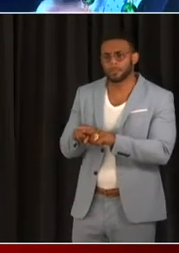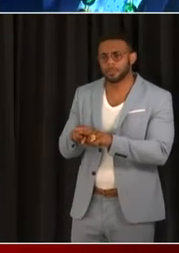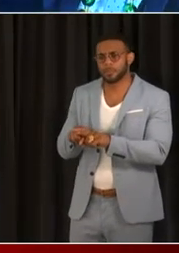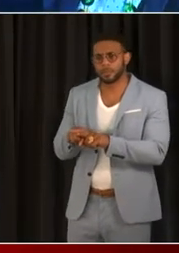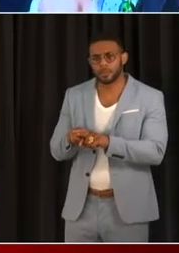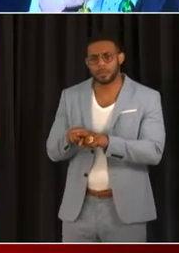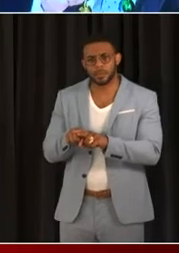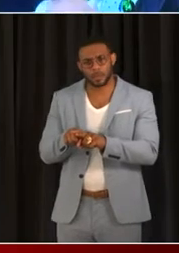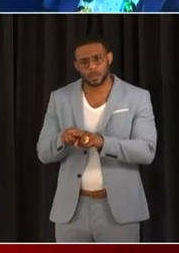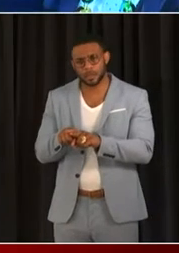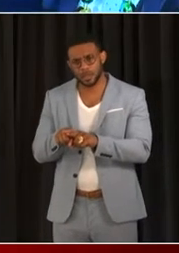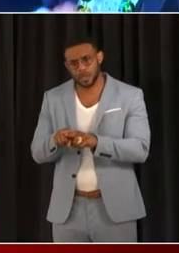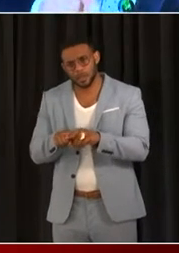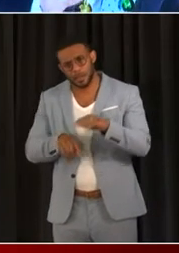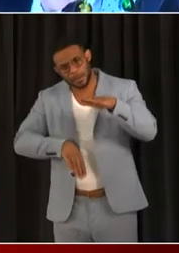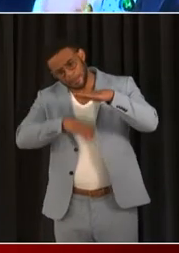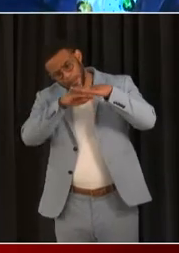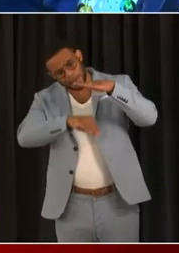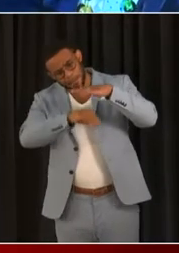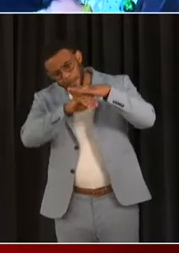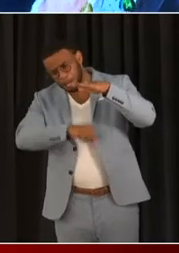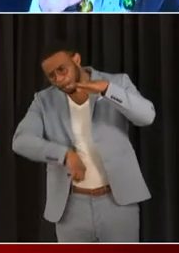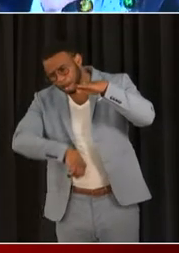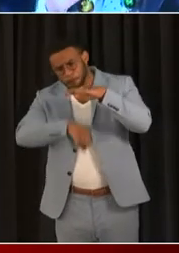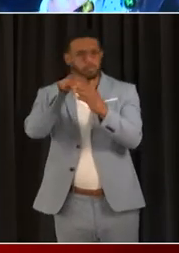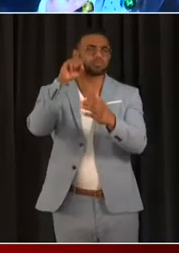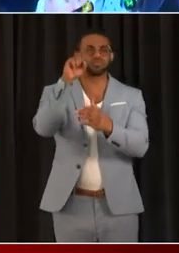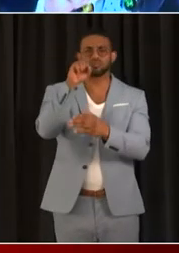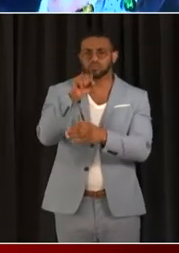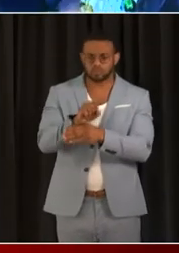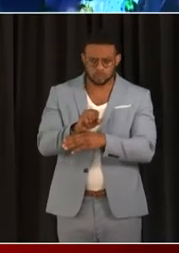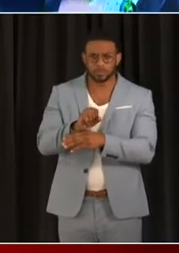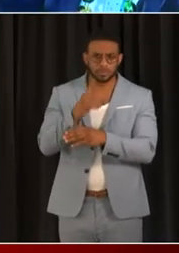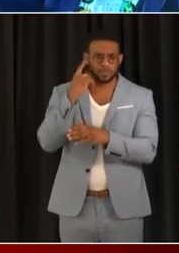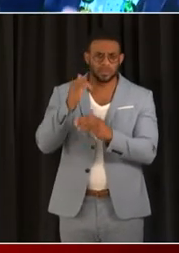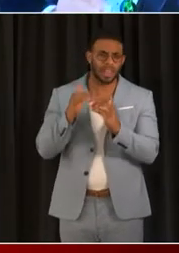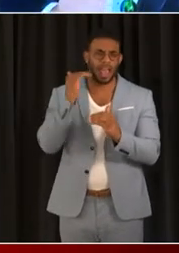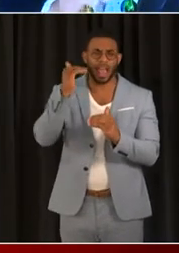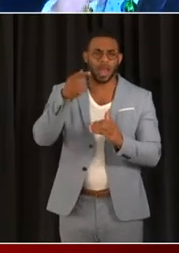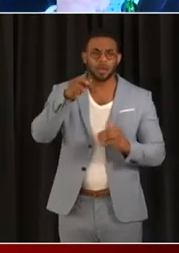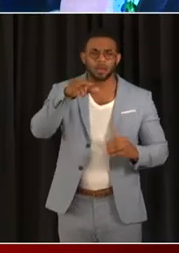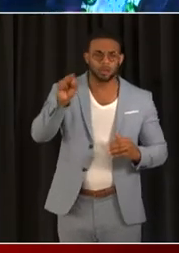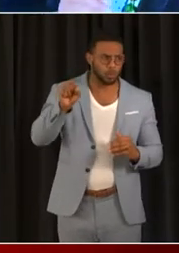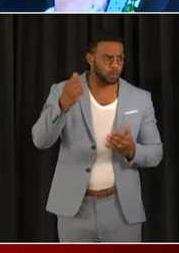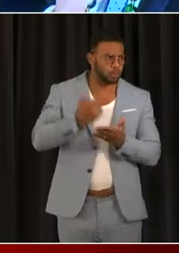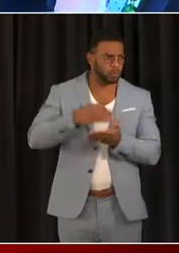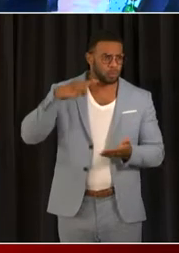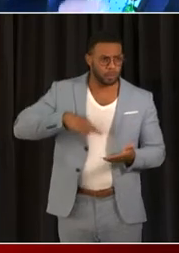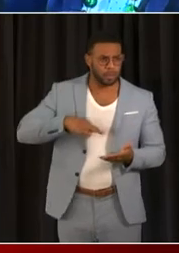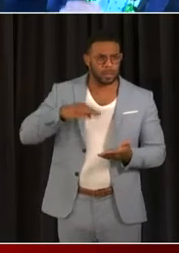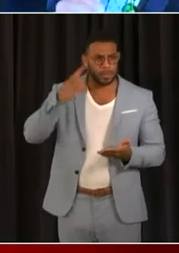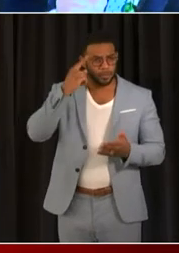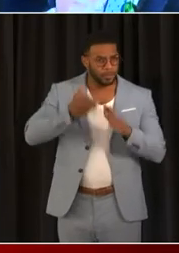also crack the ceiling of these high growth revenue